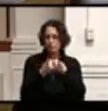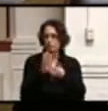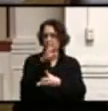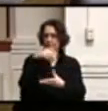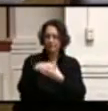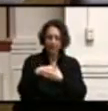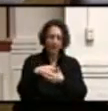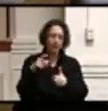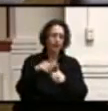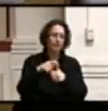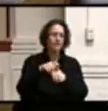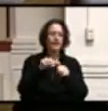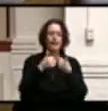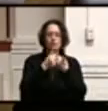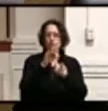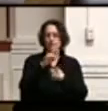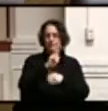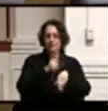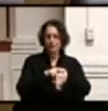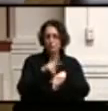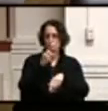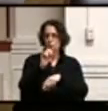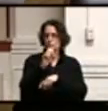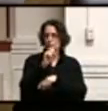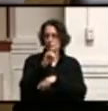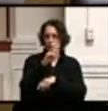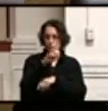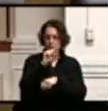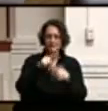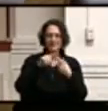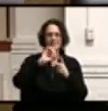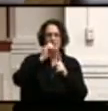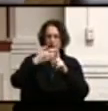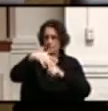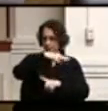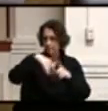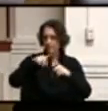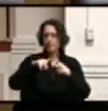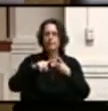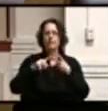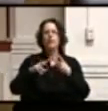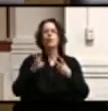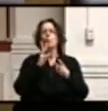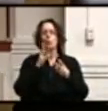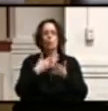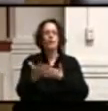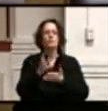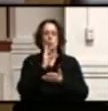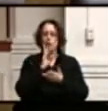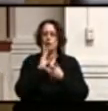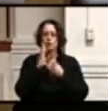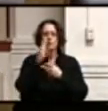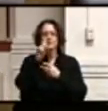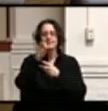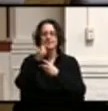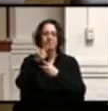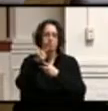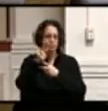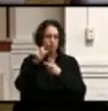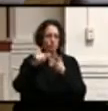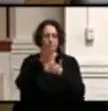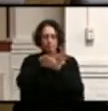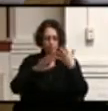Natural Resources, Vermont Emergency Management, the Wastewater Division to get everybody on the same page and be able to move forward with this